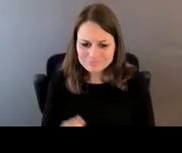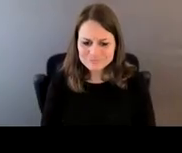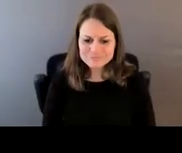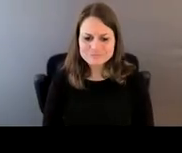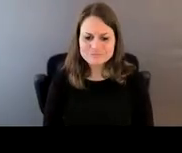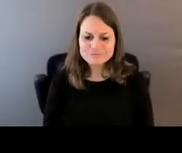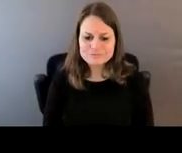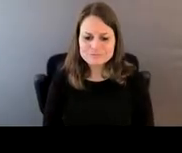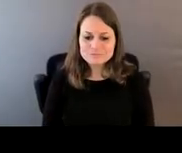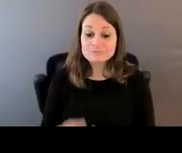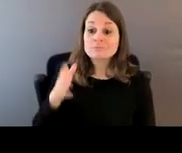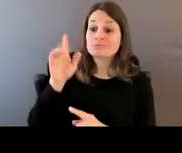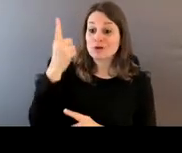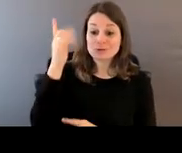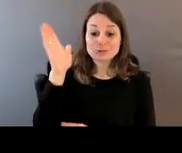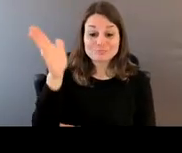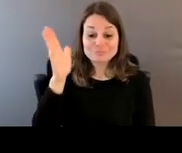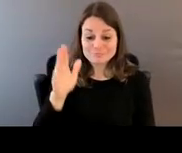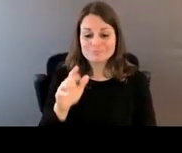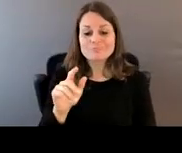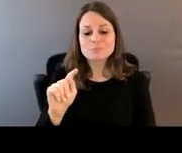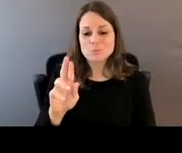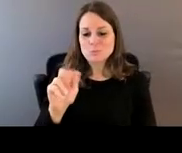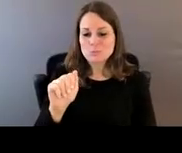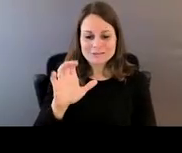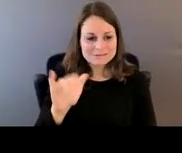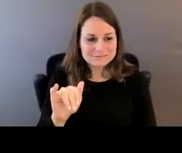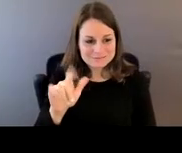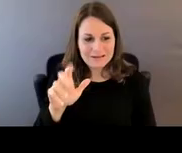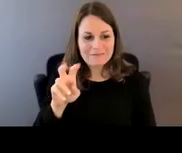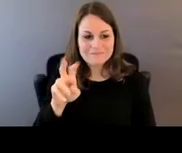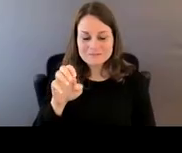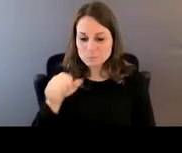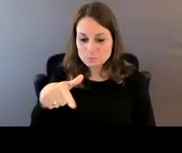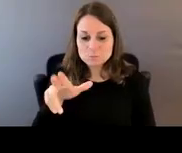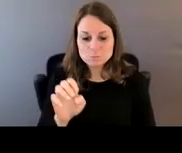and Residential Services at the Division of Developmental Disabilities,